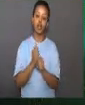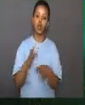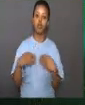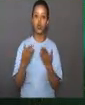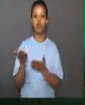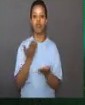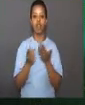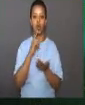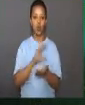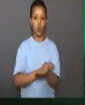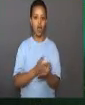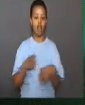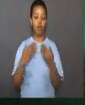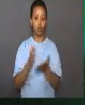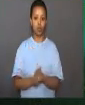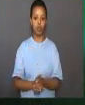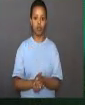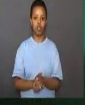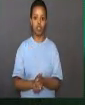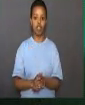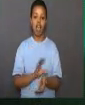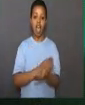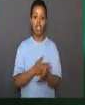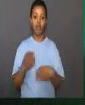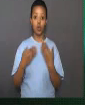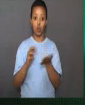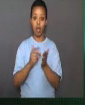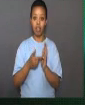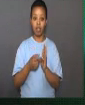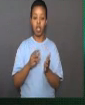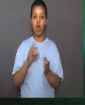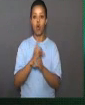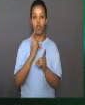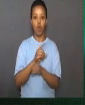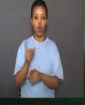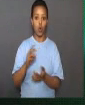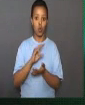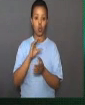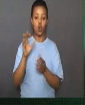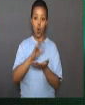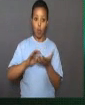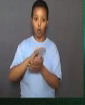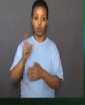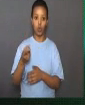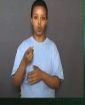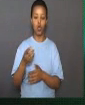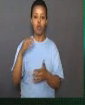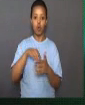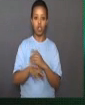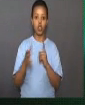A carbohydrate is an organic compound that contains the